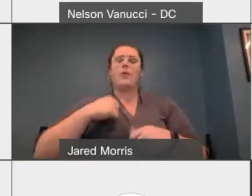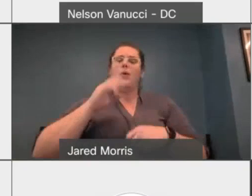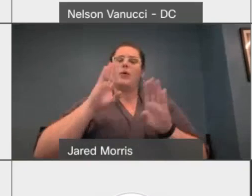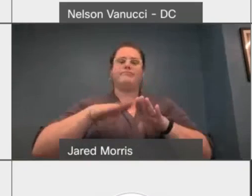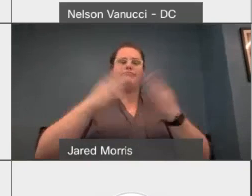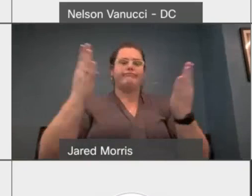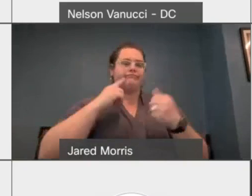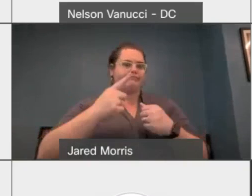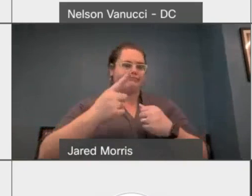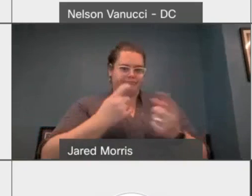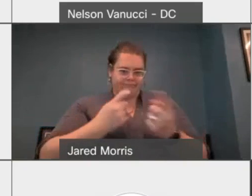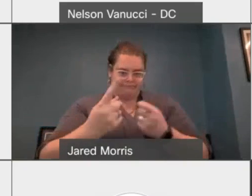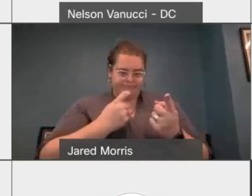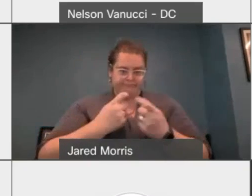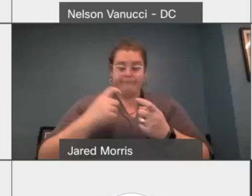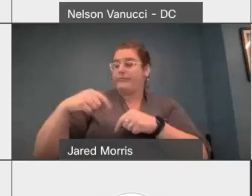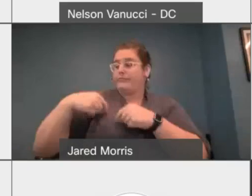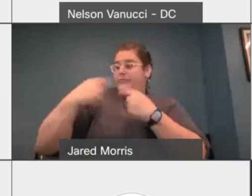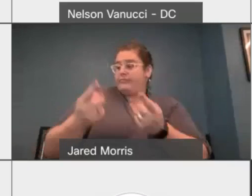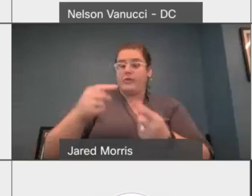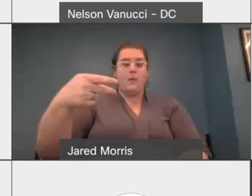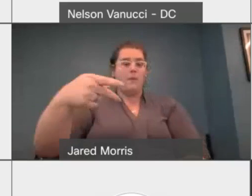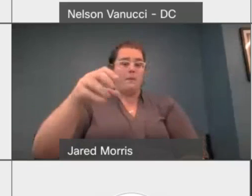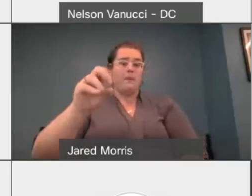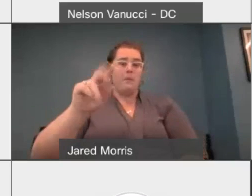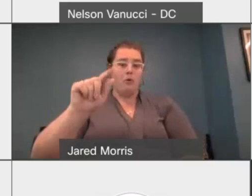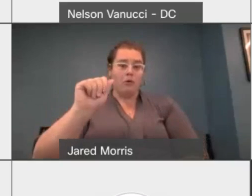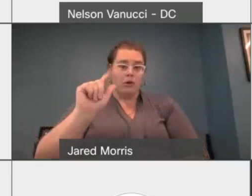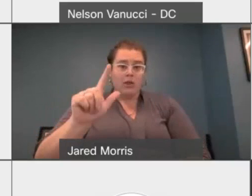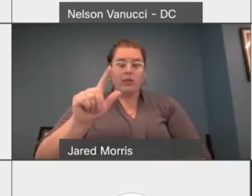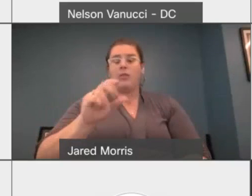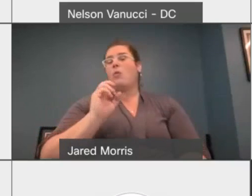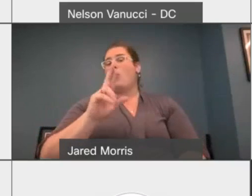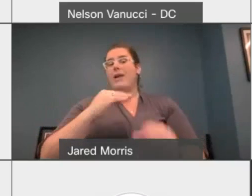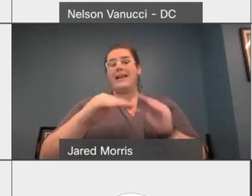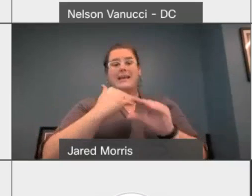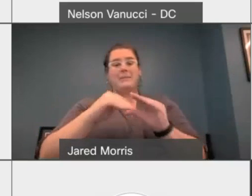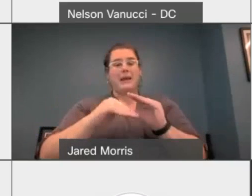formally through our portal or either via email.